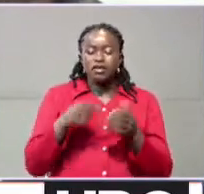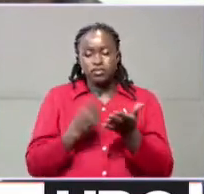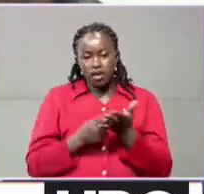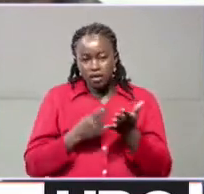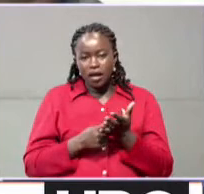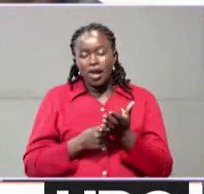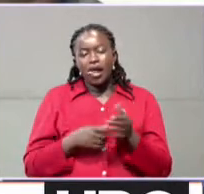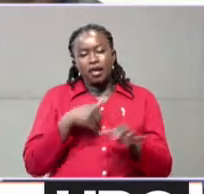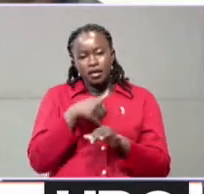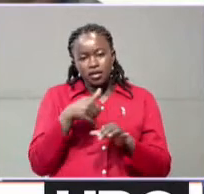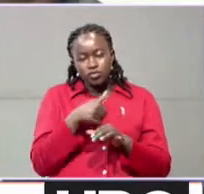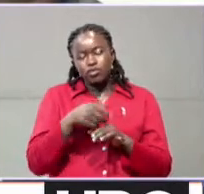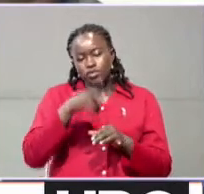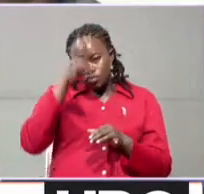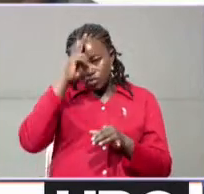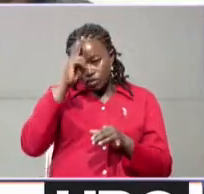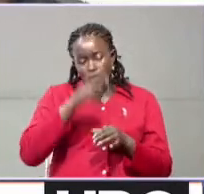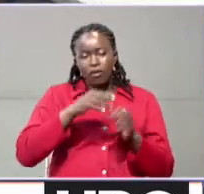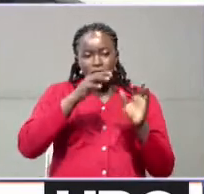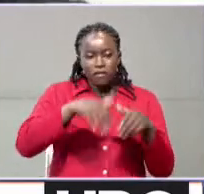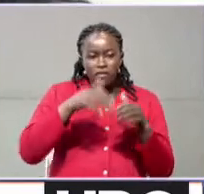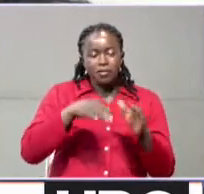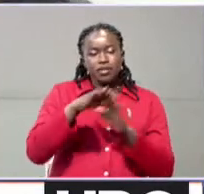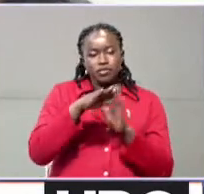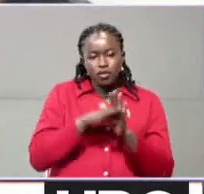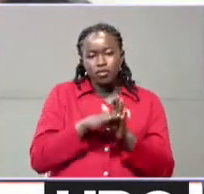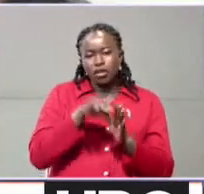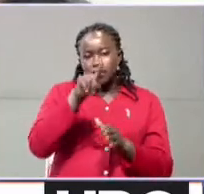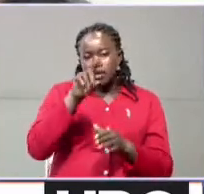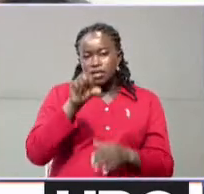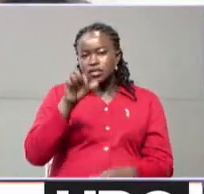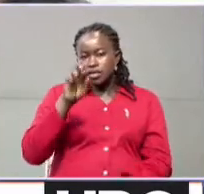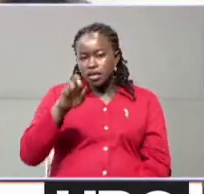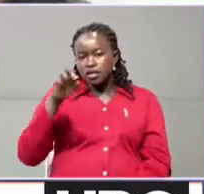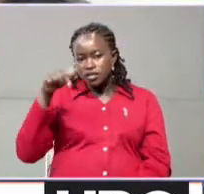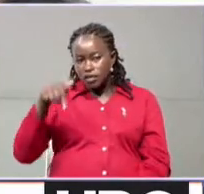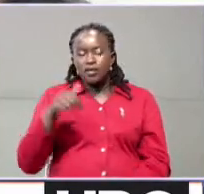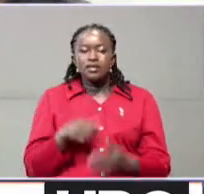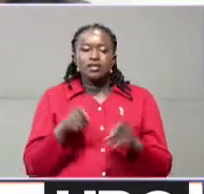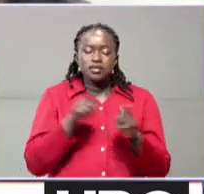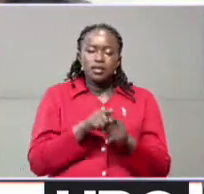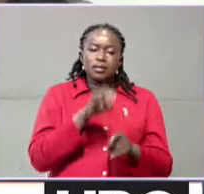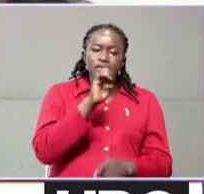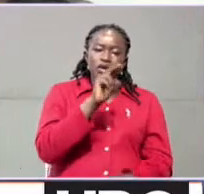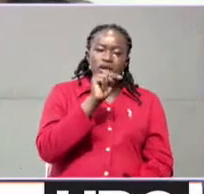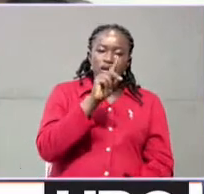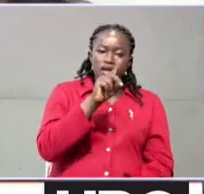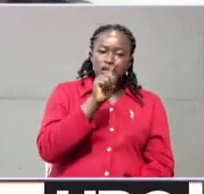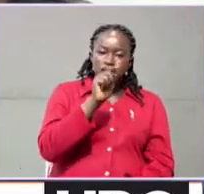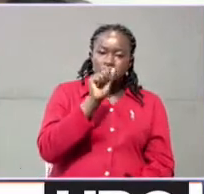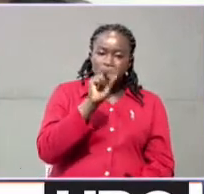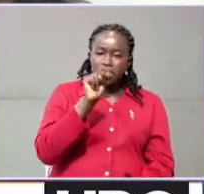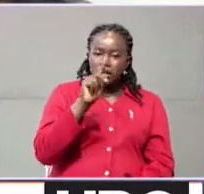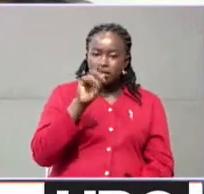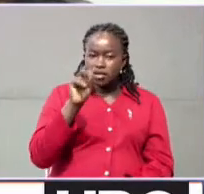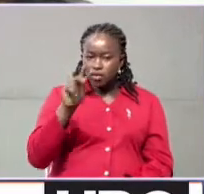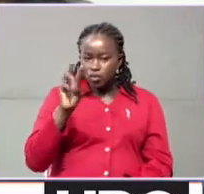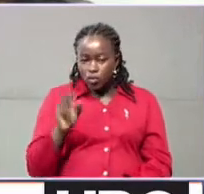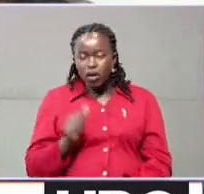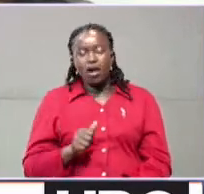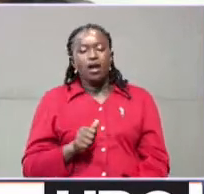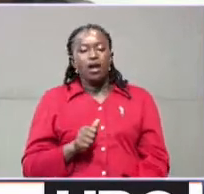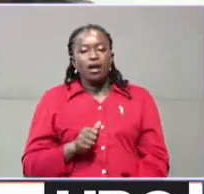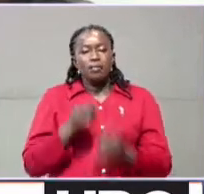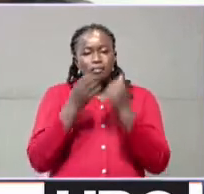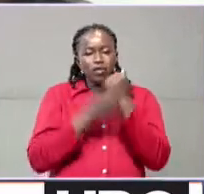these include the rural farmers scheme 1987 it and the question 1996 the poverty eradication